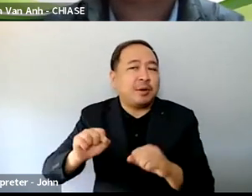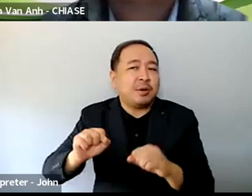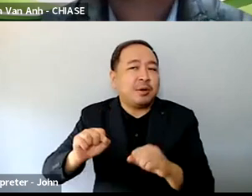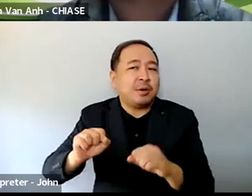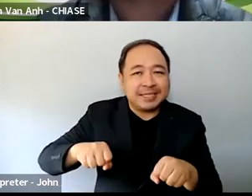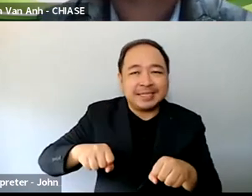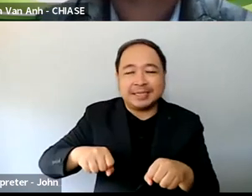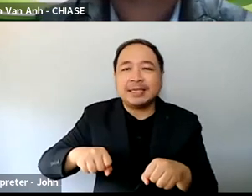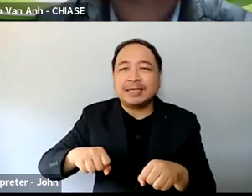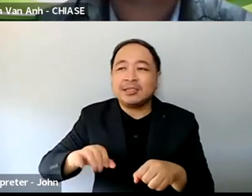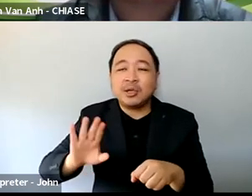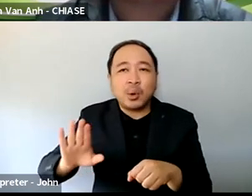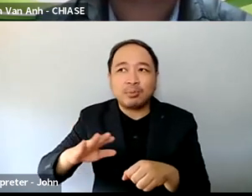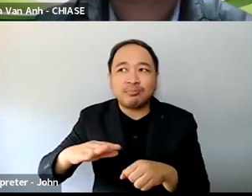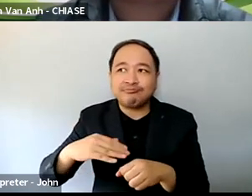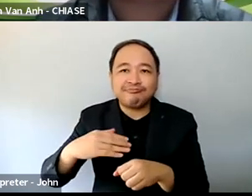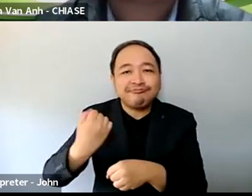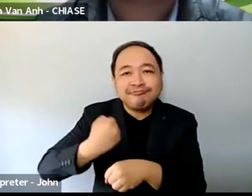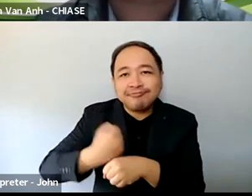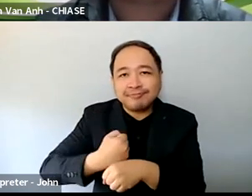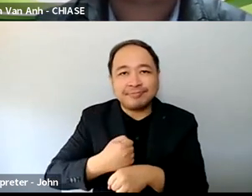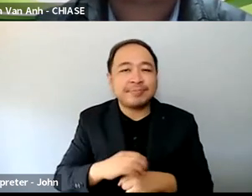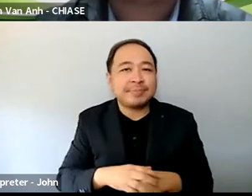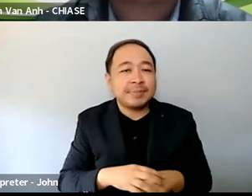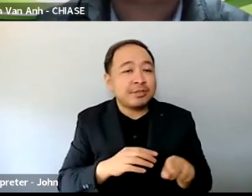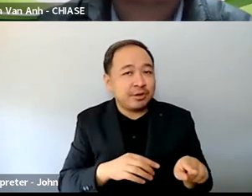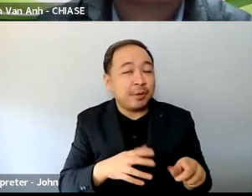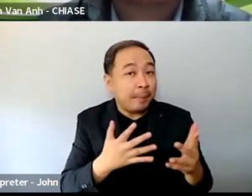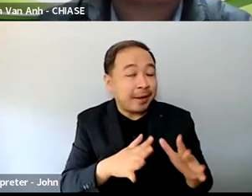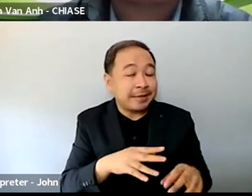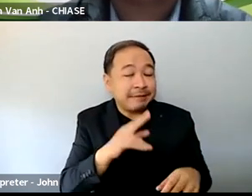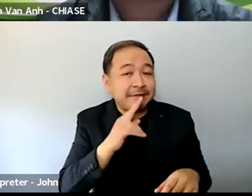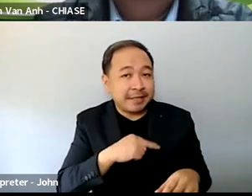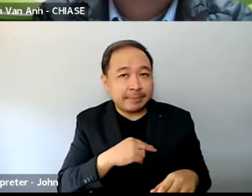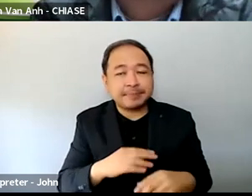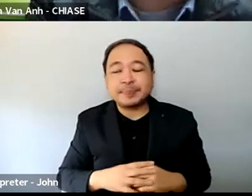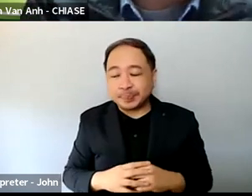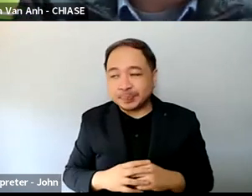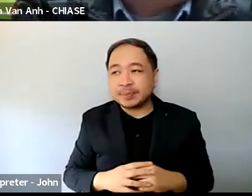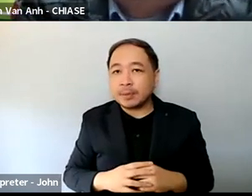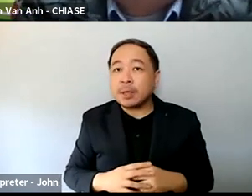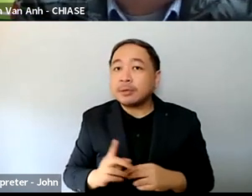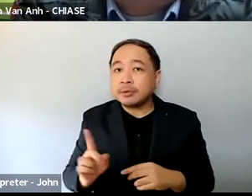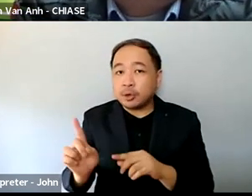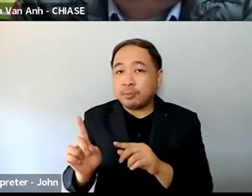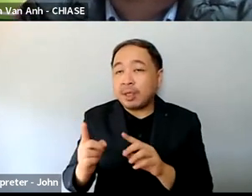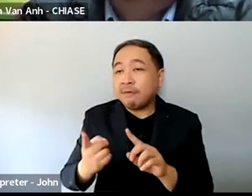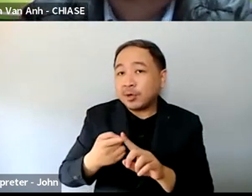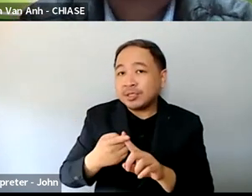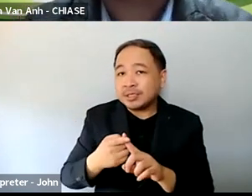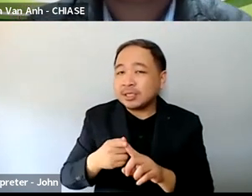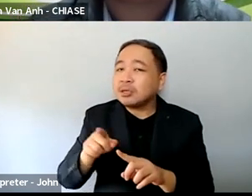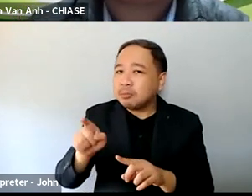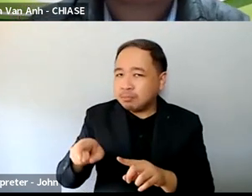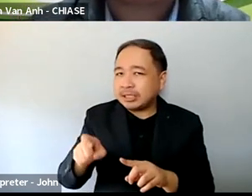Vietnam. So one thing I think is really about making sure that the women on the front lines of the